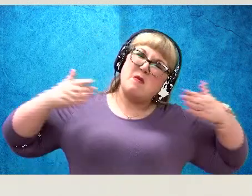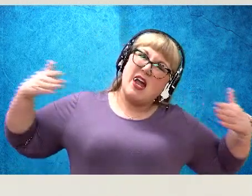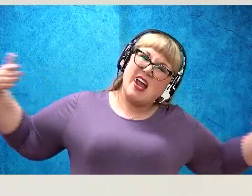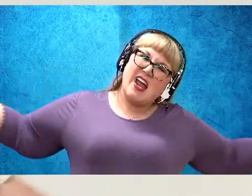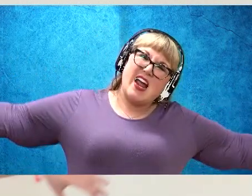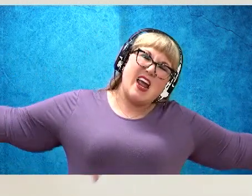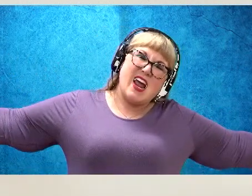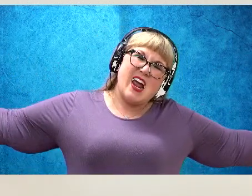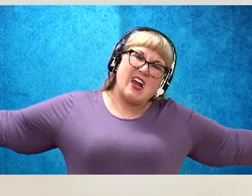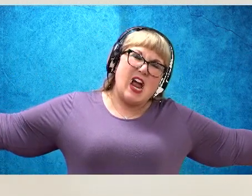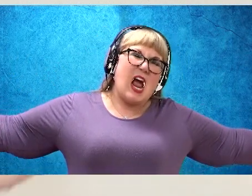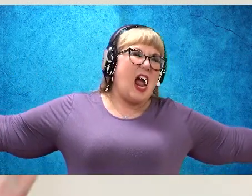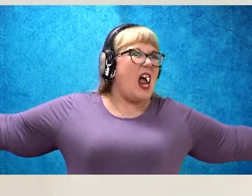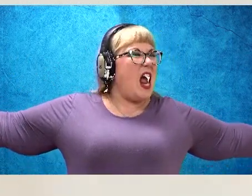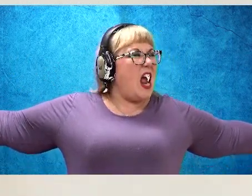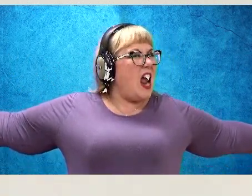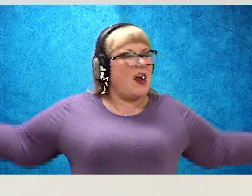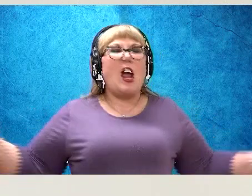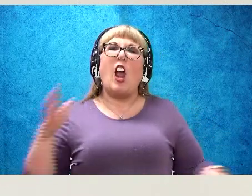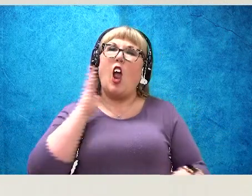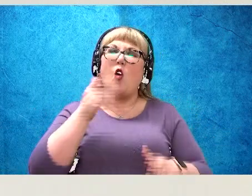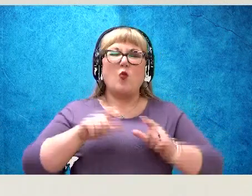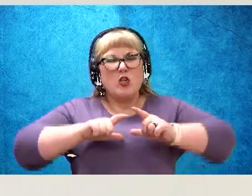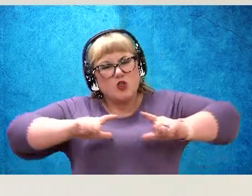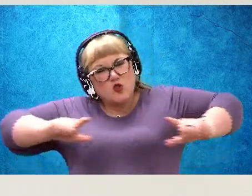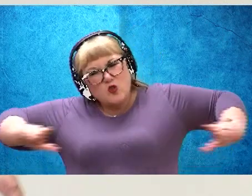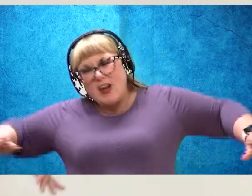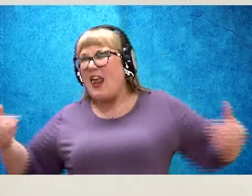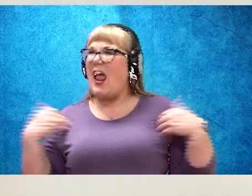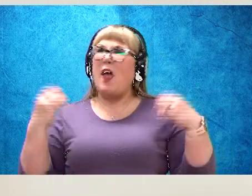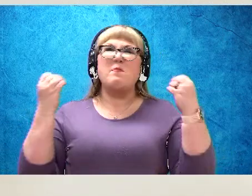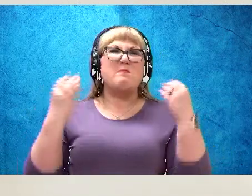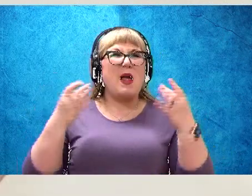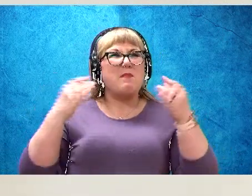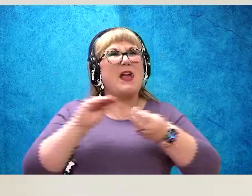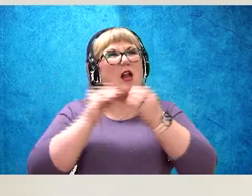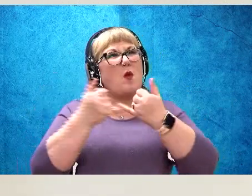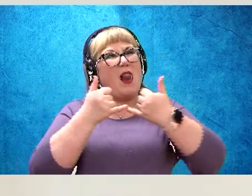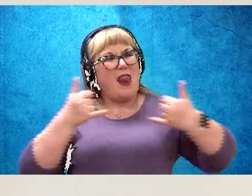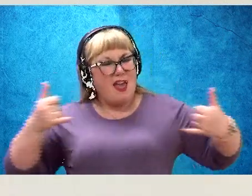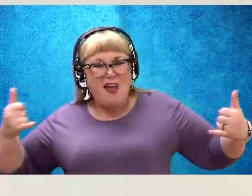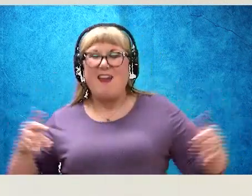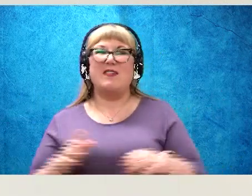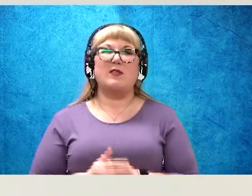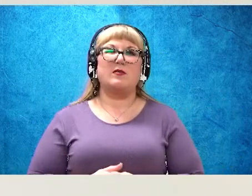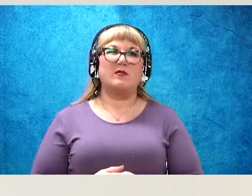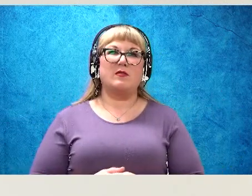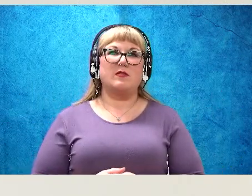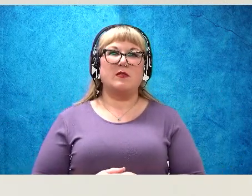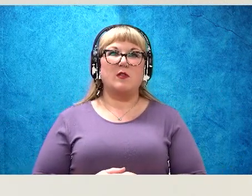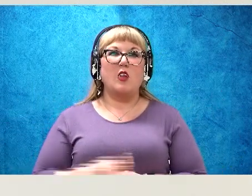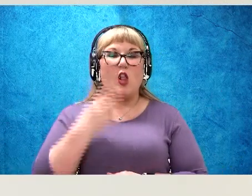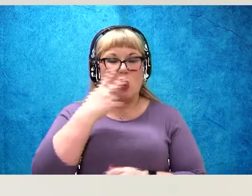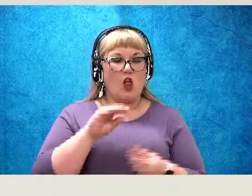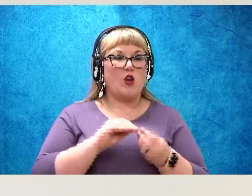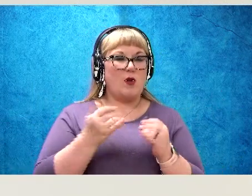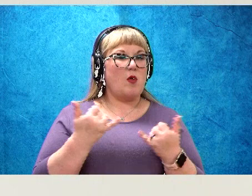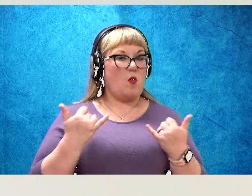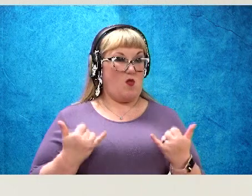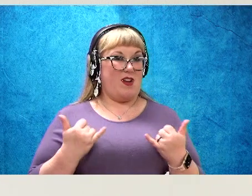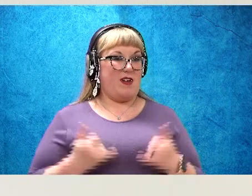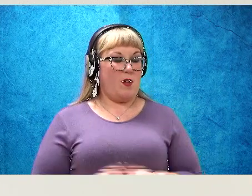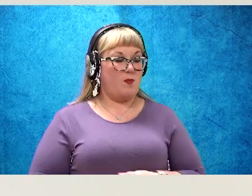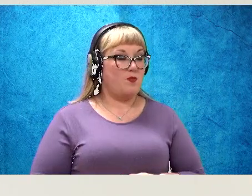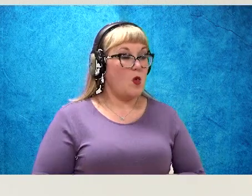would stretch these all the way across so I would have all my numbers lined up from 1 to 20. So let's look at our number path now and